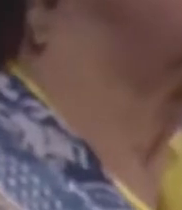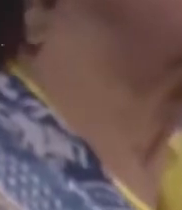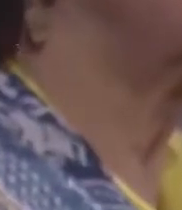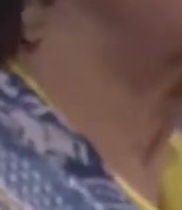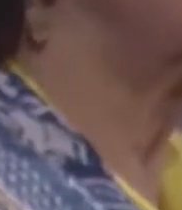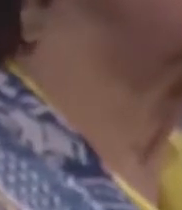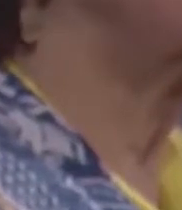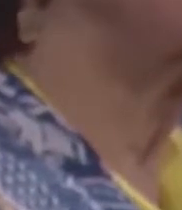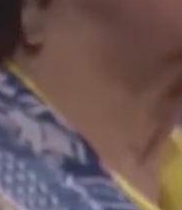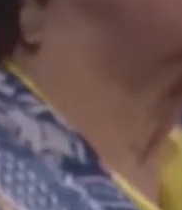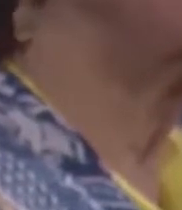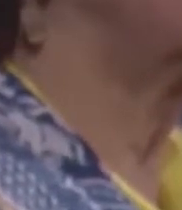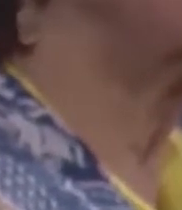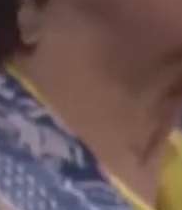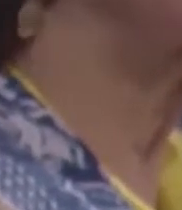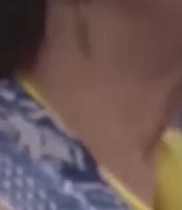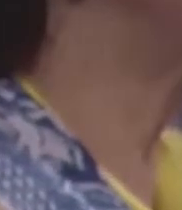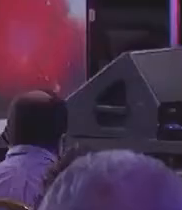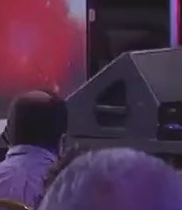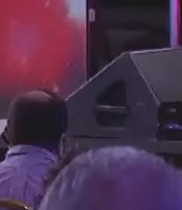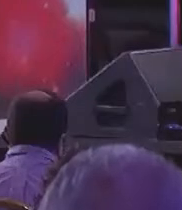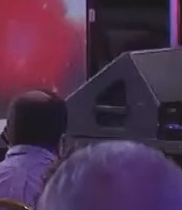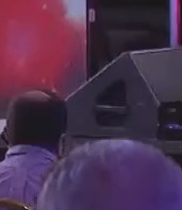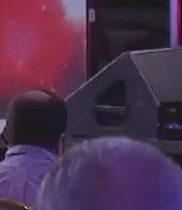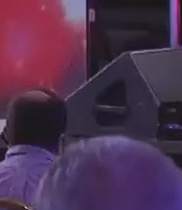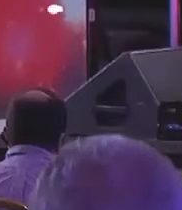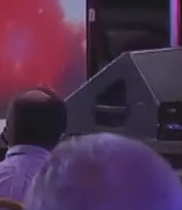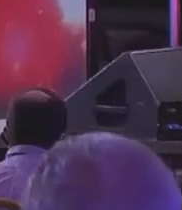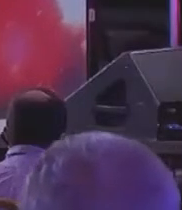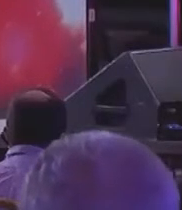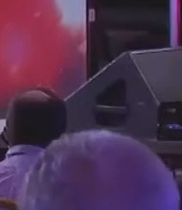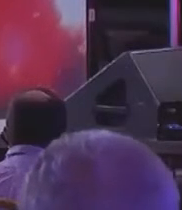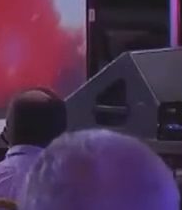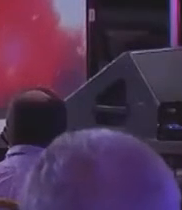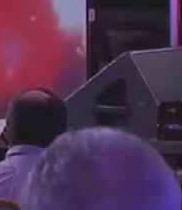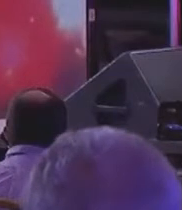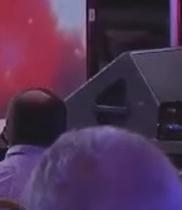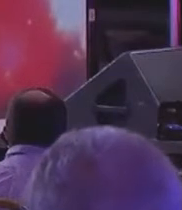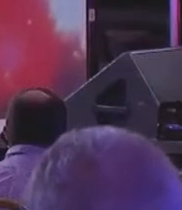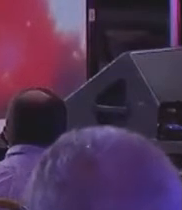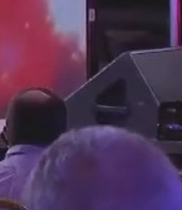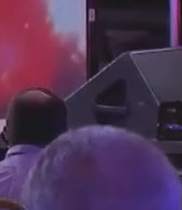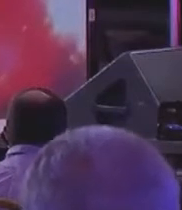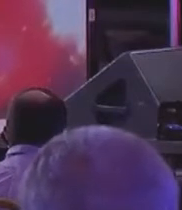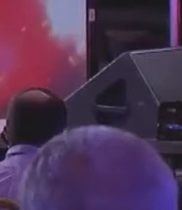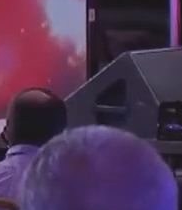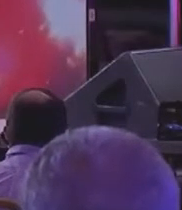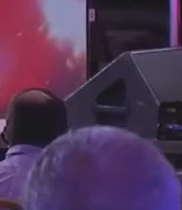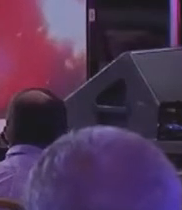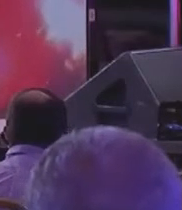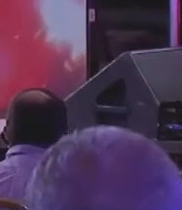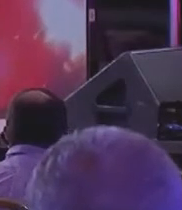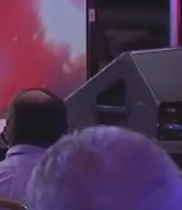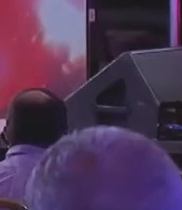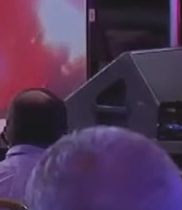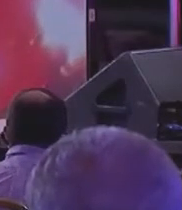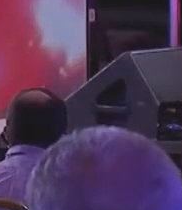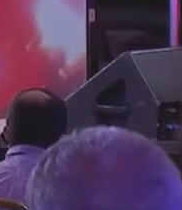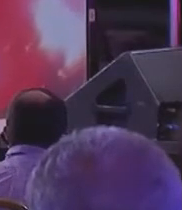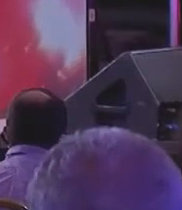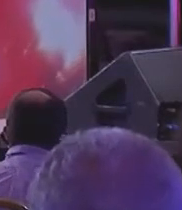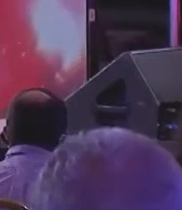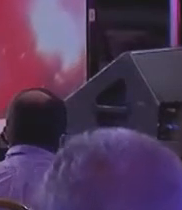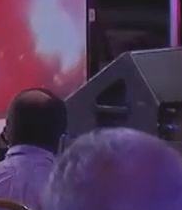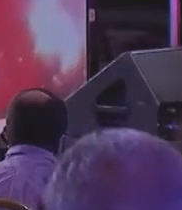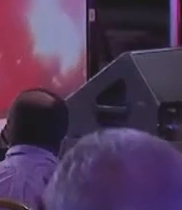politics. The great challenge of our time is to build and nurture sustainable